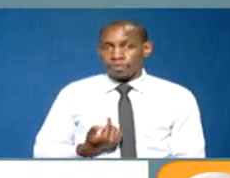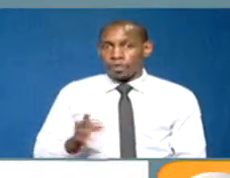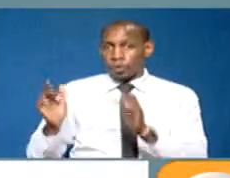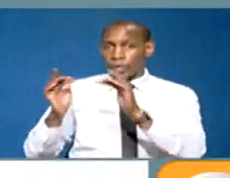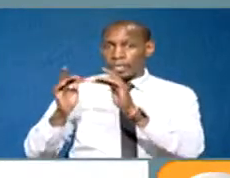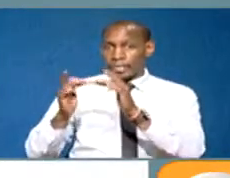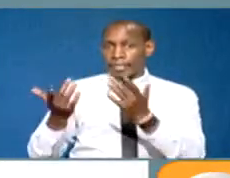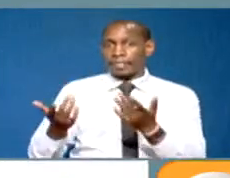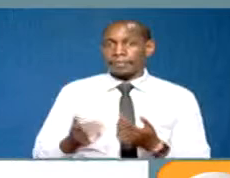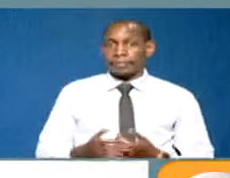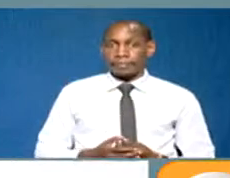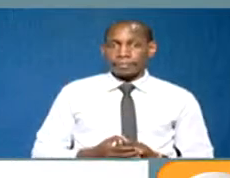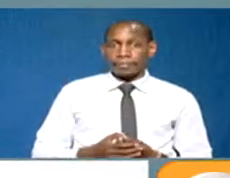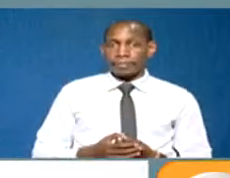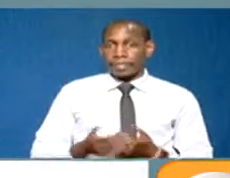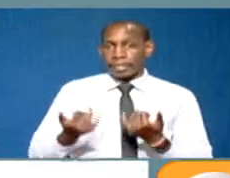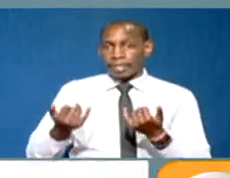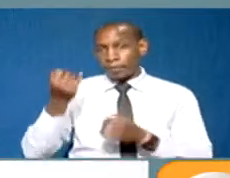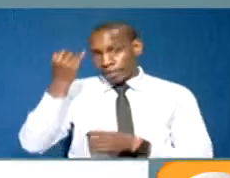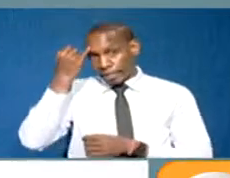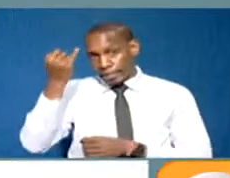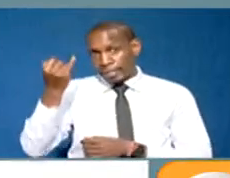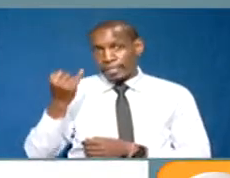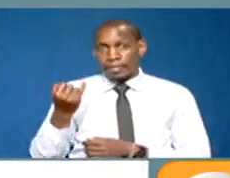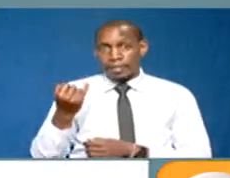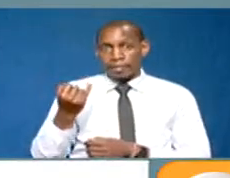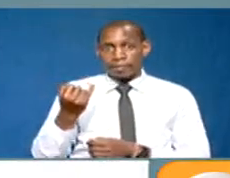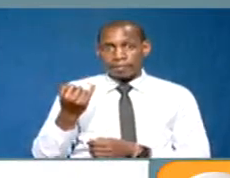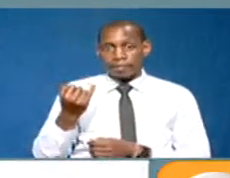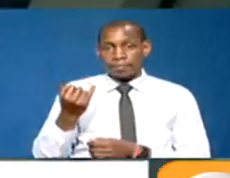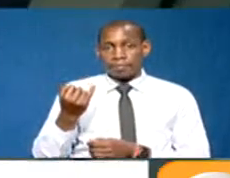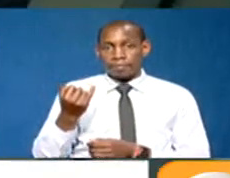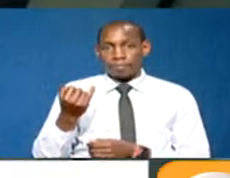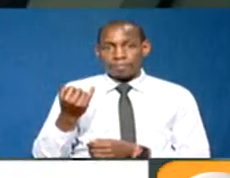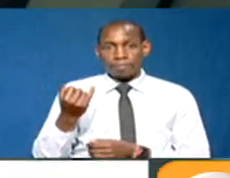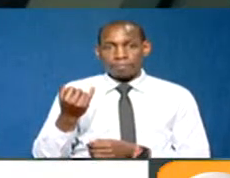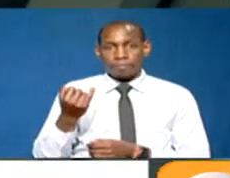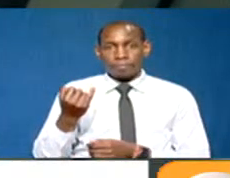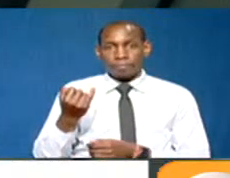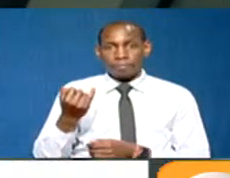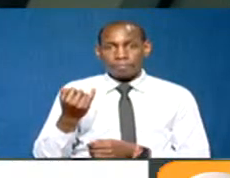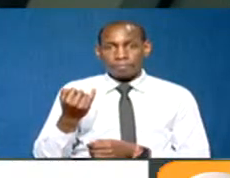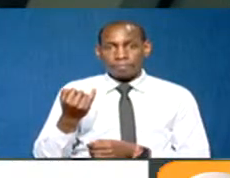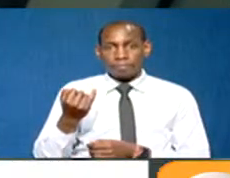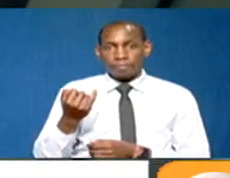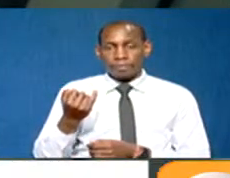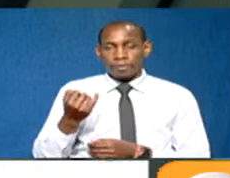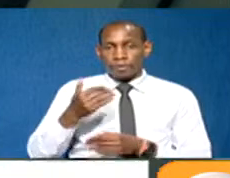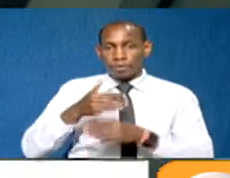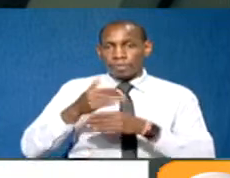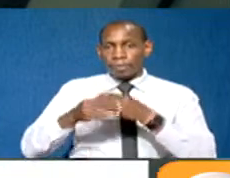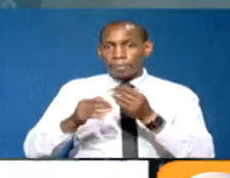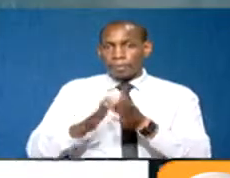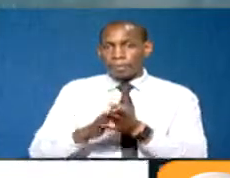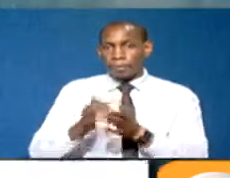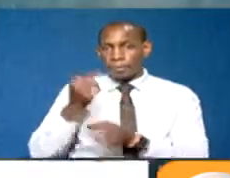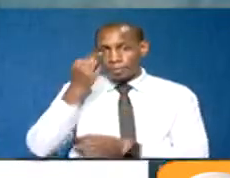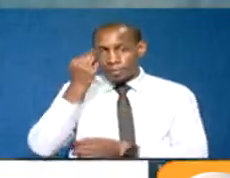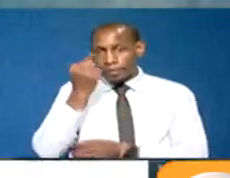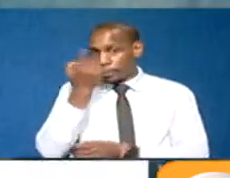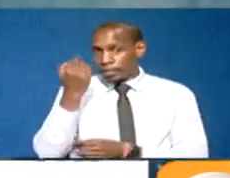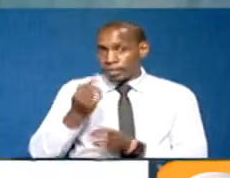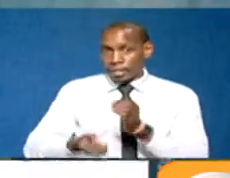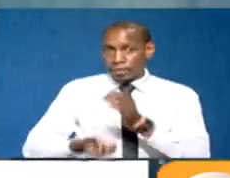online. And so the idea of building a system for George Lashes was born, and we're able to create a